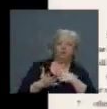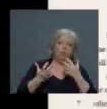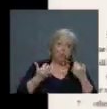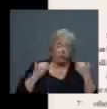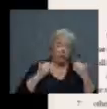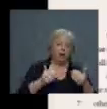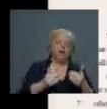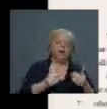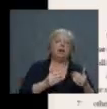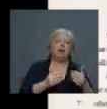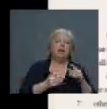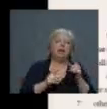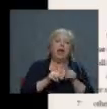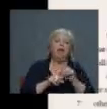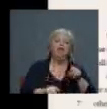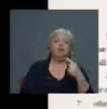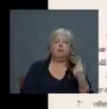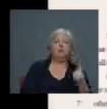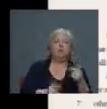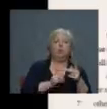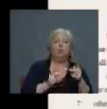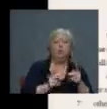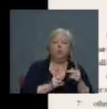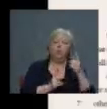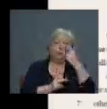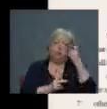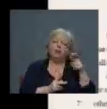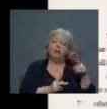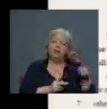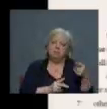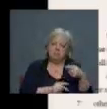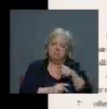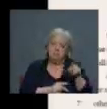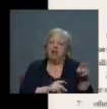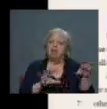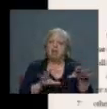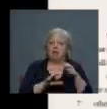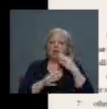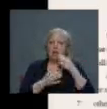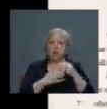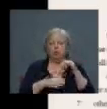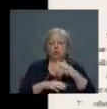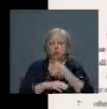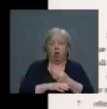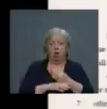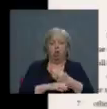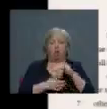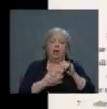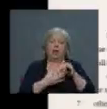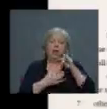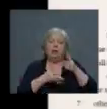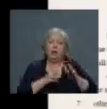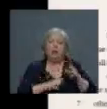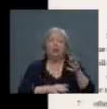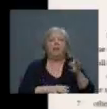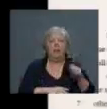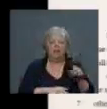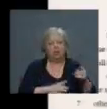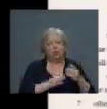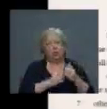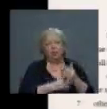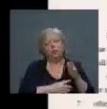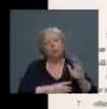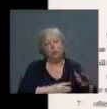as a sole source because they've done a good job for us, and this would allow them to go through their normal procedure of getting the approval from the